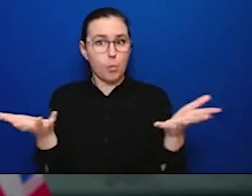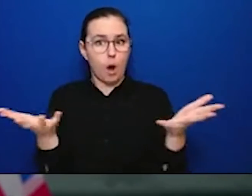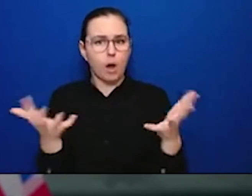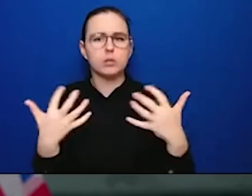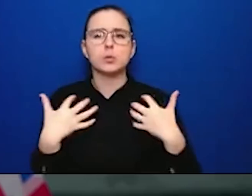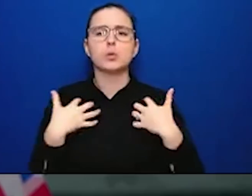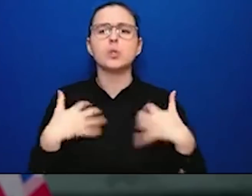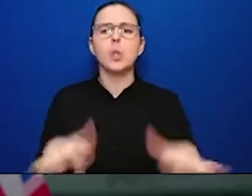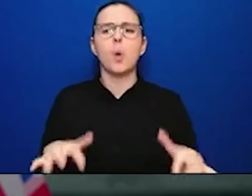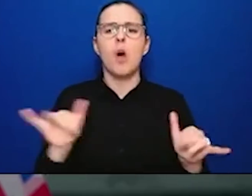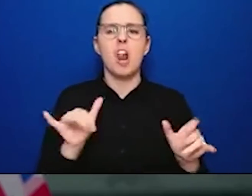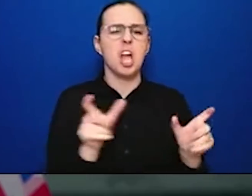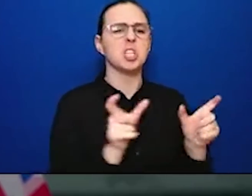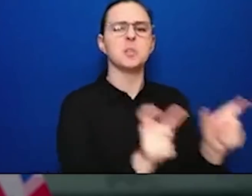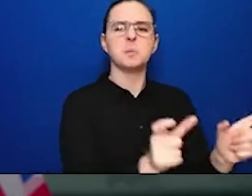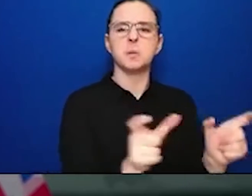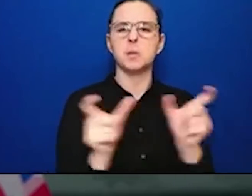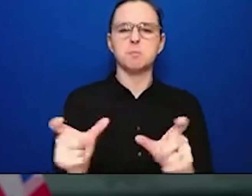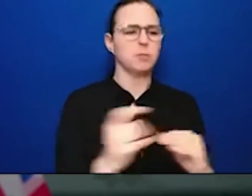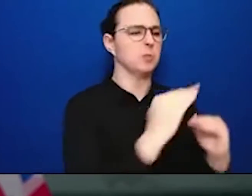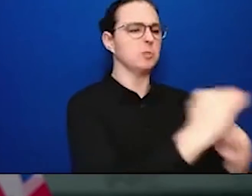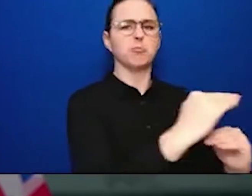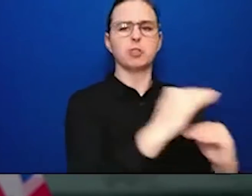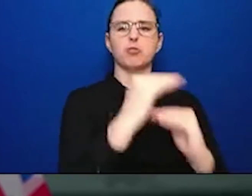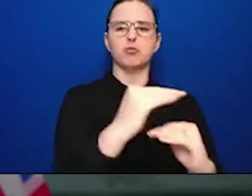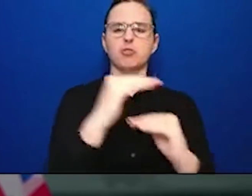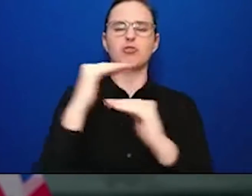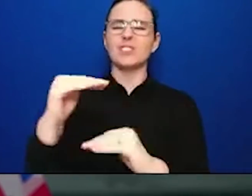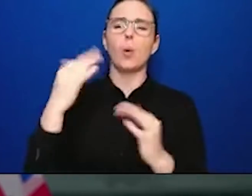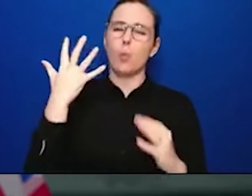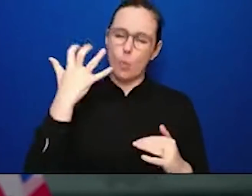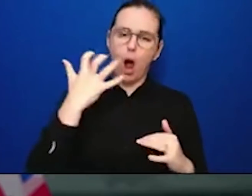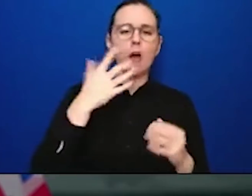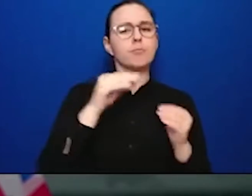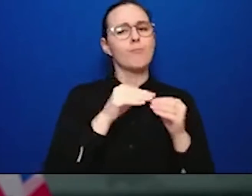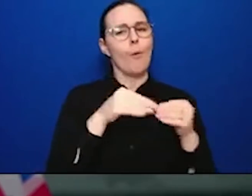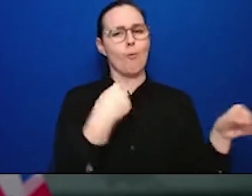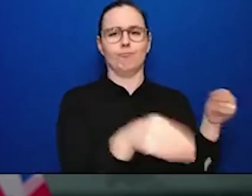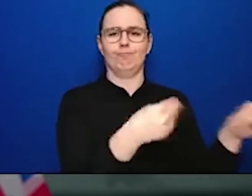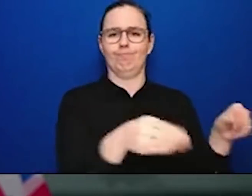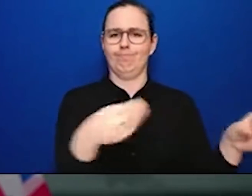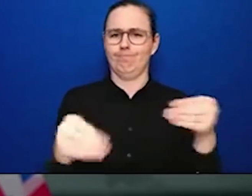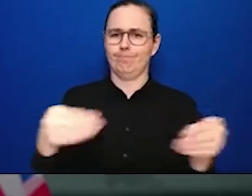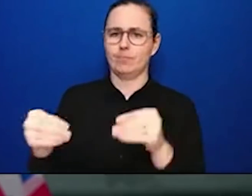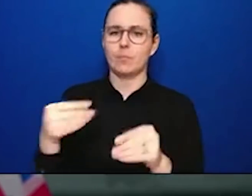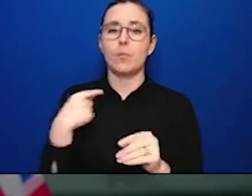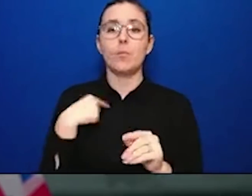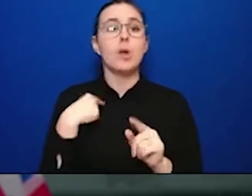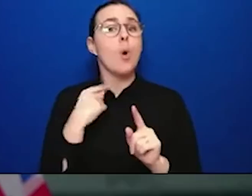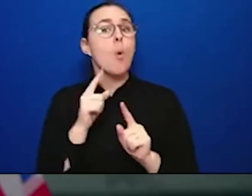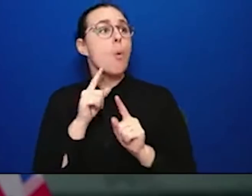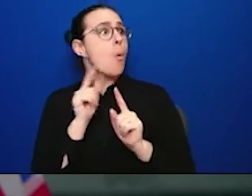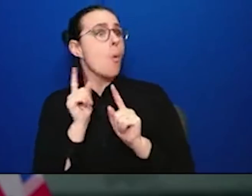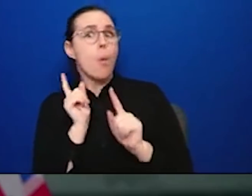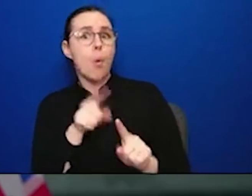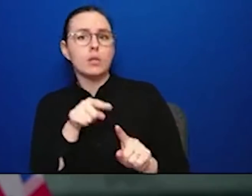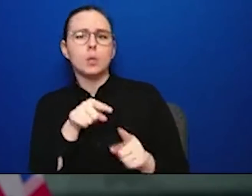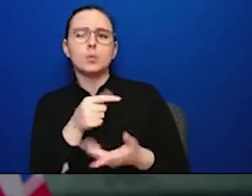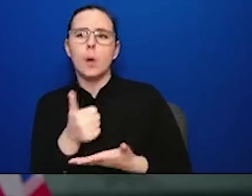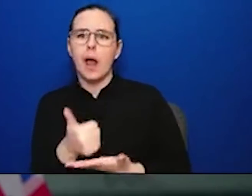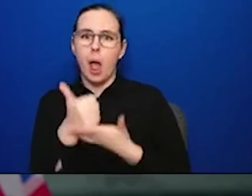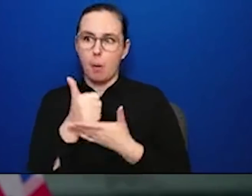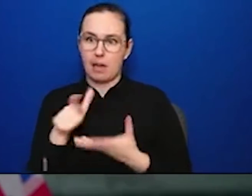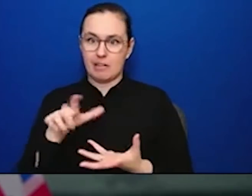moved forward. It's trying to find that balance of doing just enough so that we can prevent